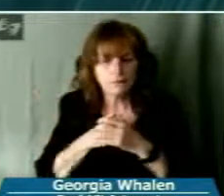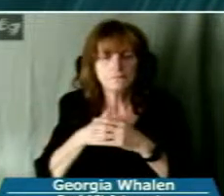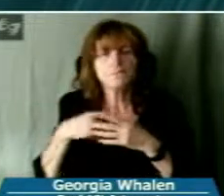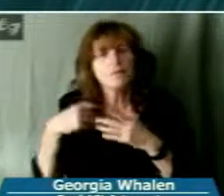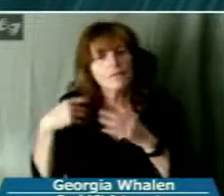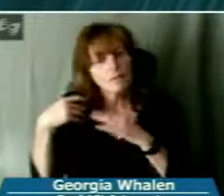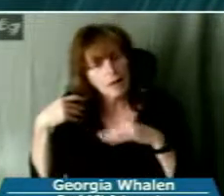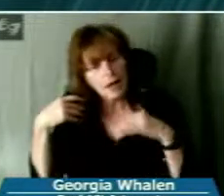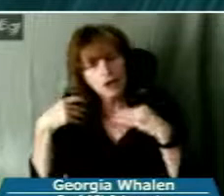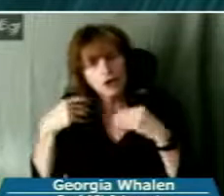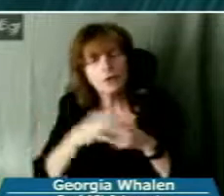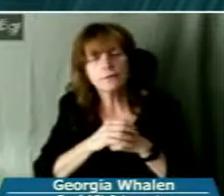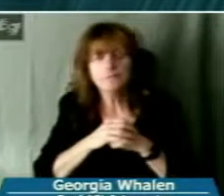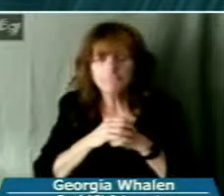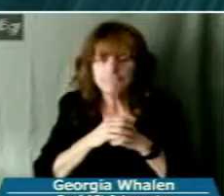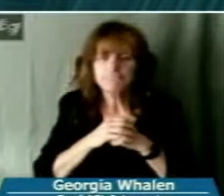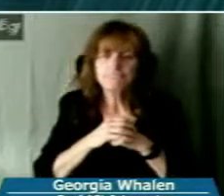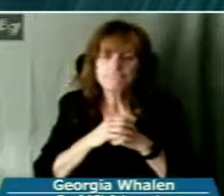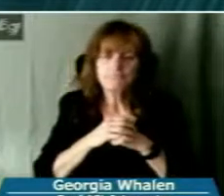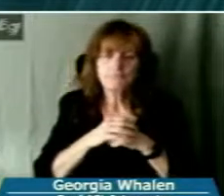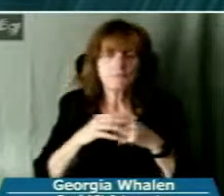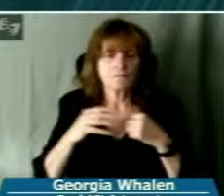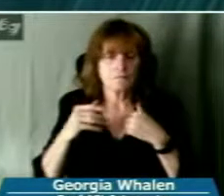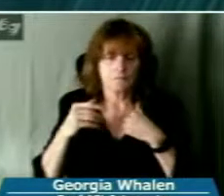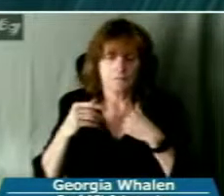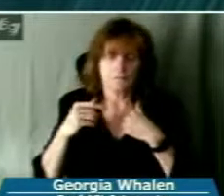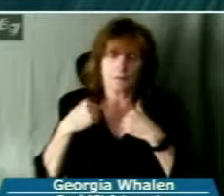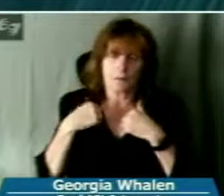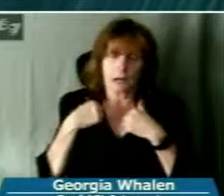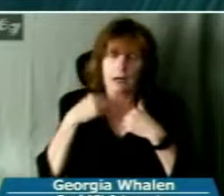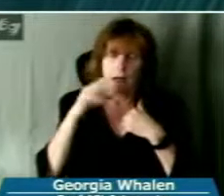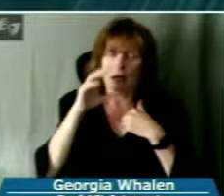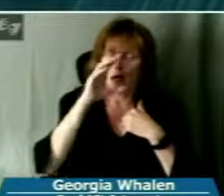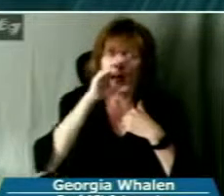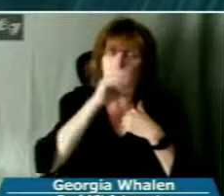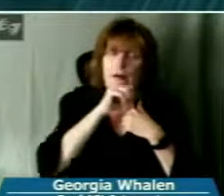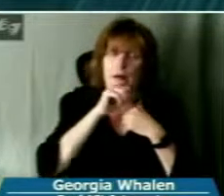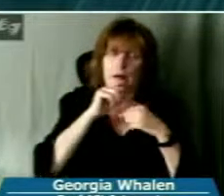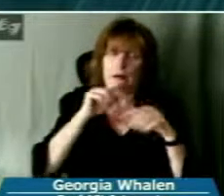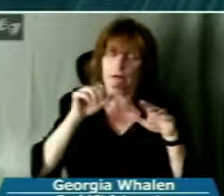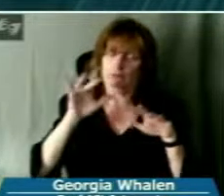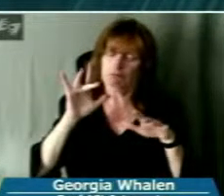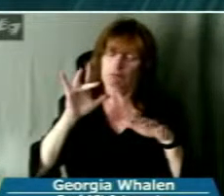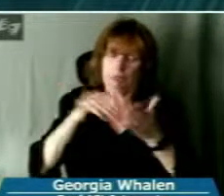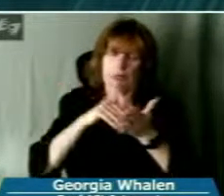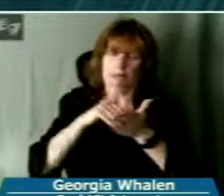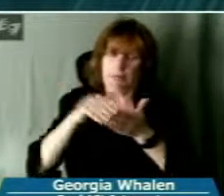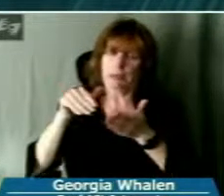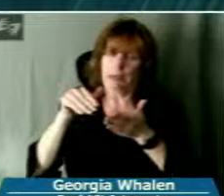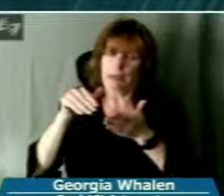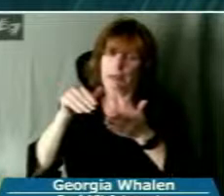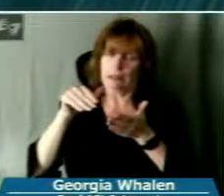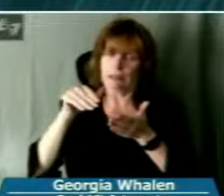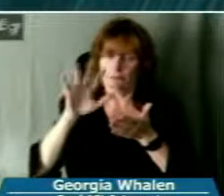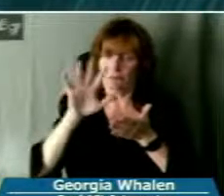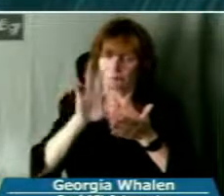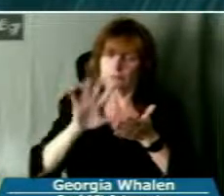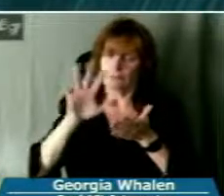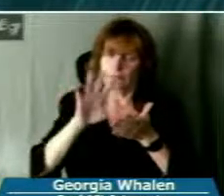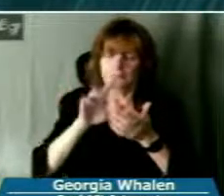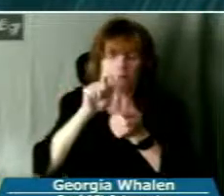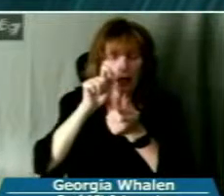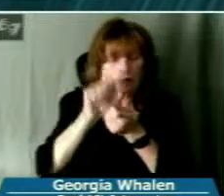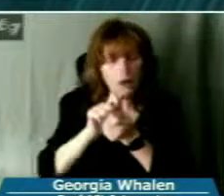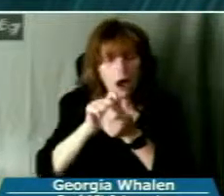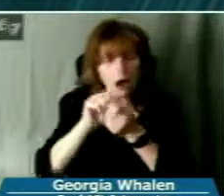think that was the estimate. I think there's an anticipation that will be the number for that time period. There are some